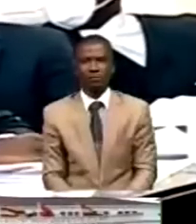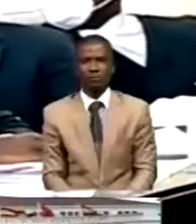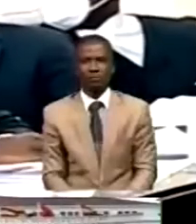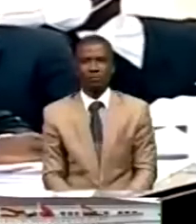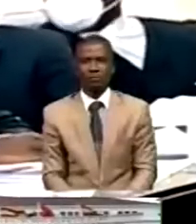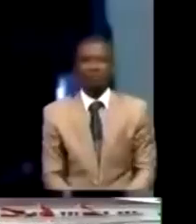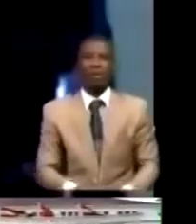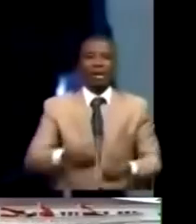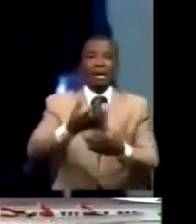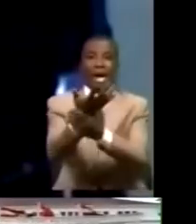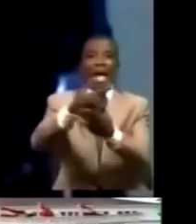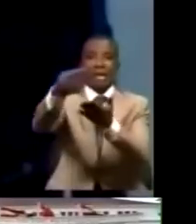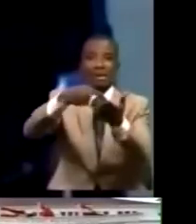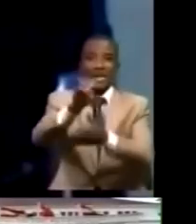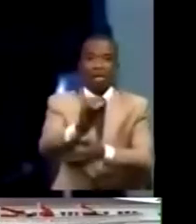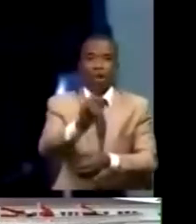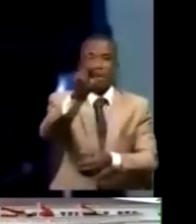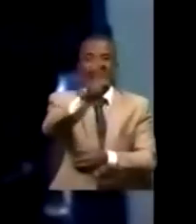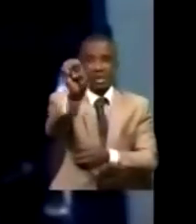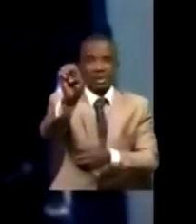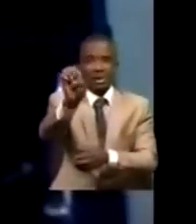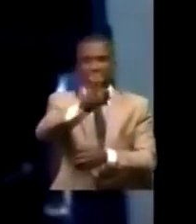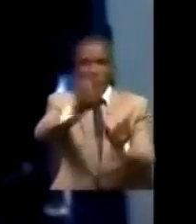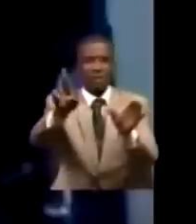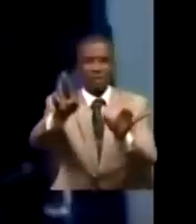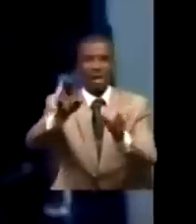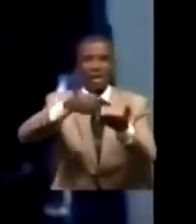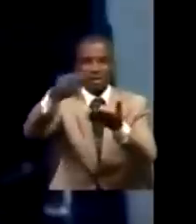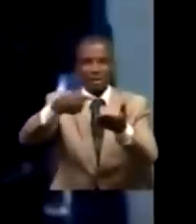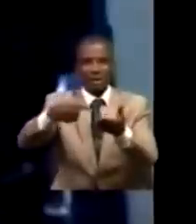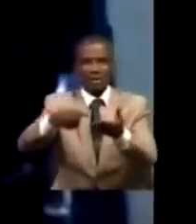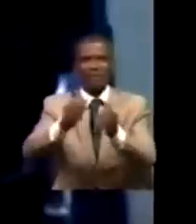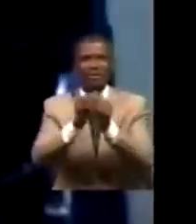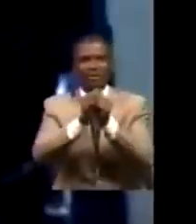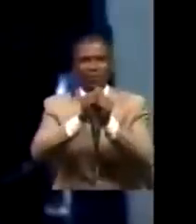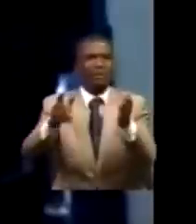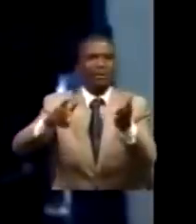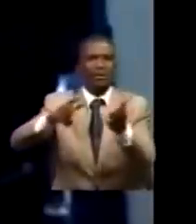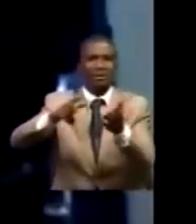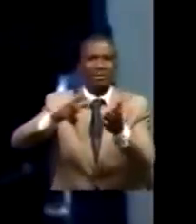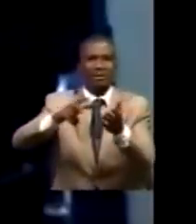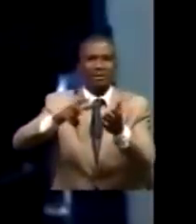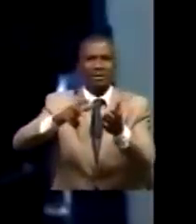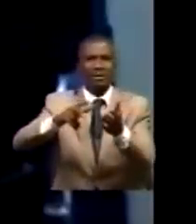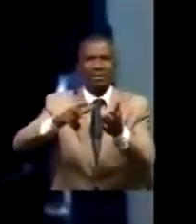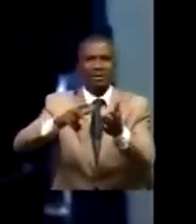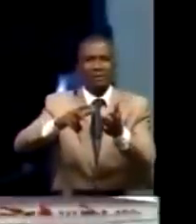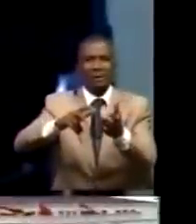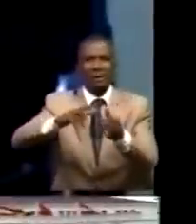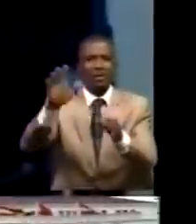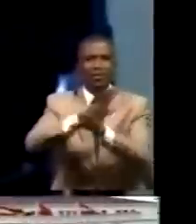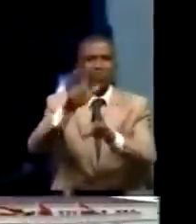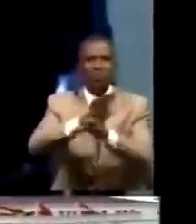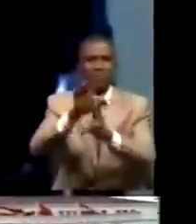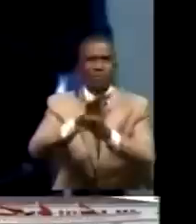I signed Upper East Region. Great. Now let's go to Savannah. Without the full complement